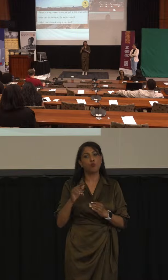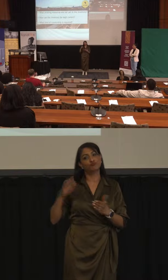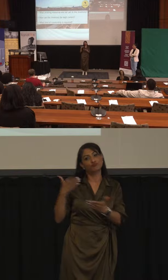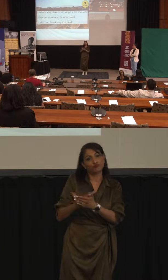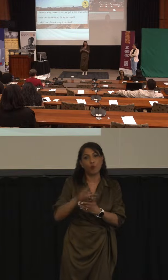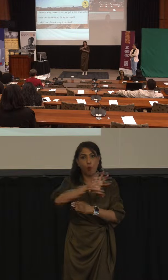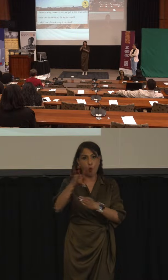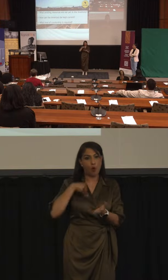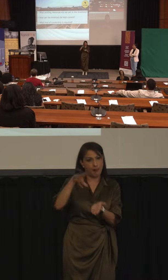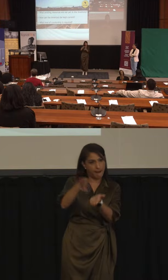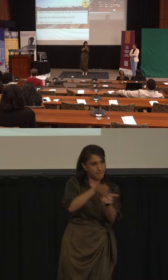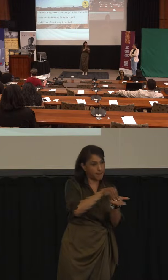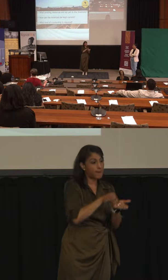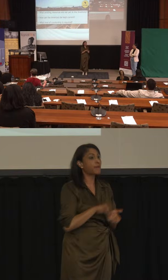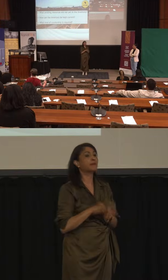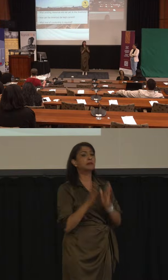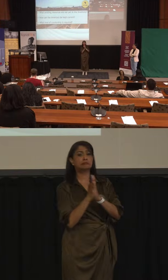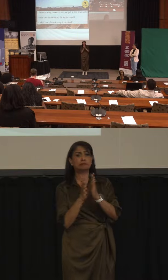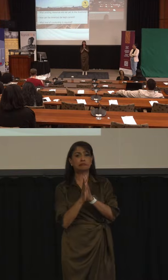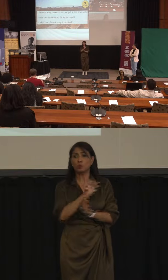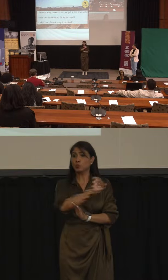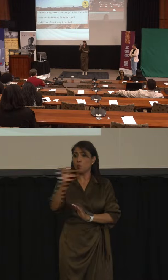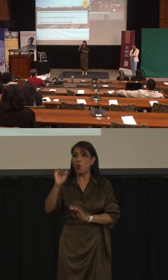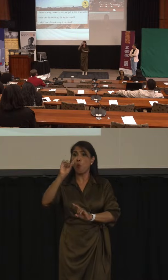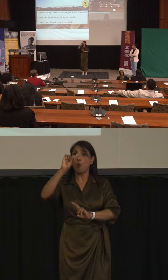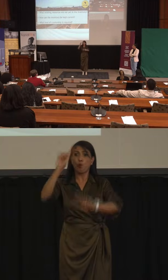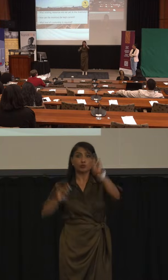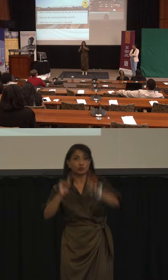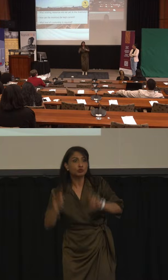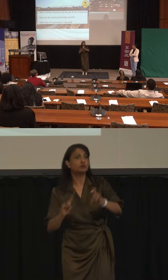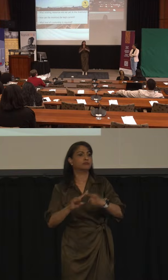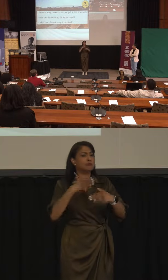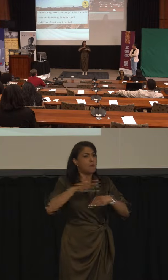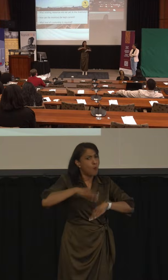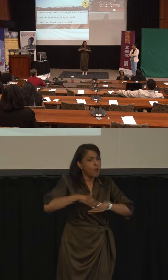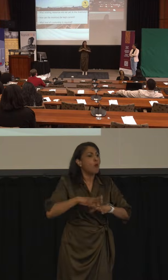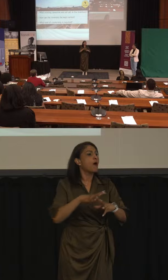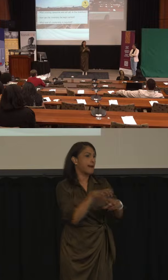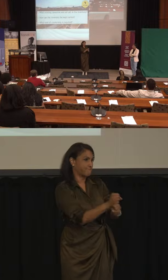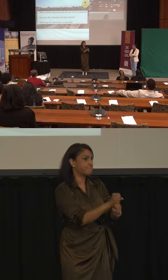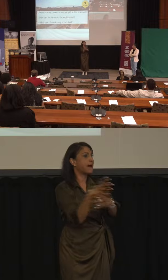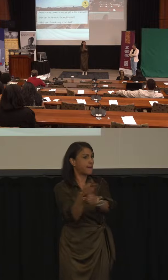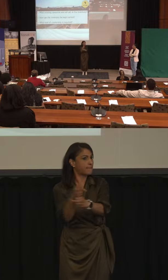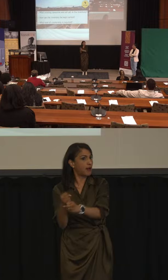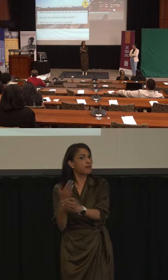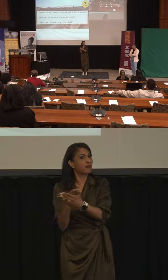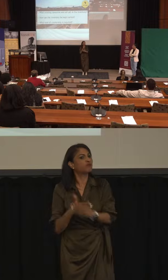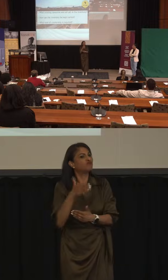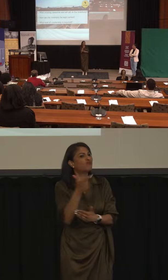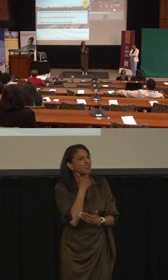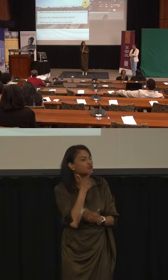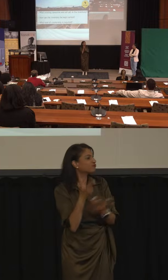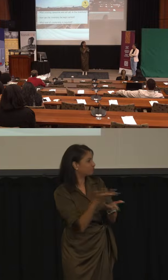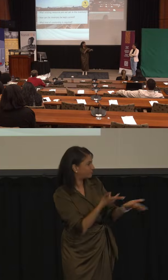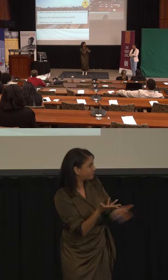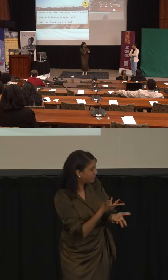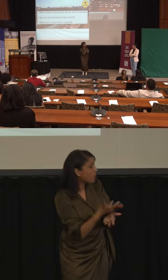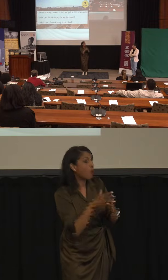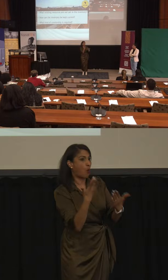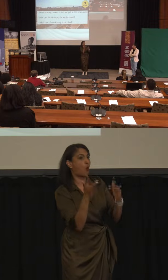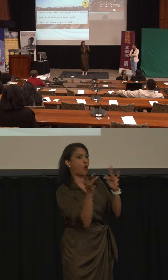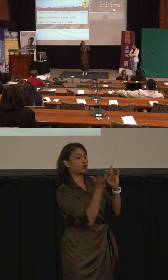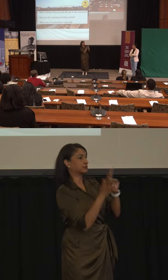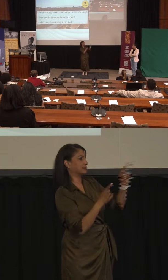that as it progresses. For the moment, we are just gathering feedback and questions, etc. So please keep